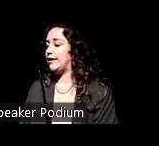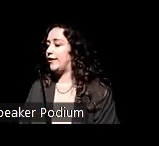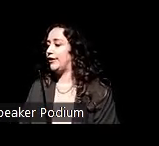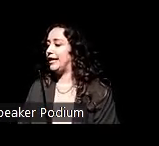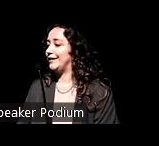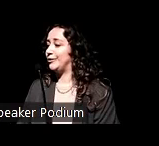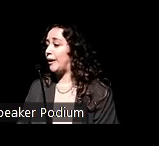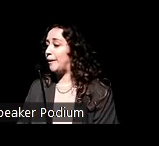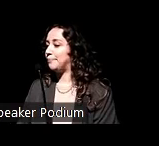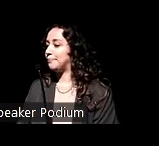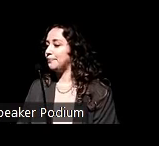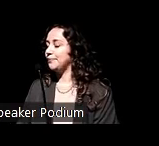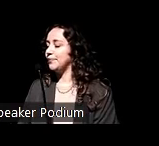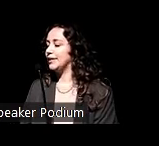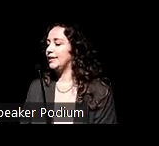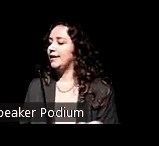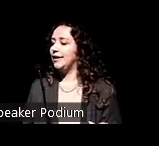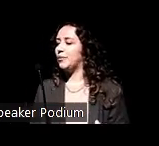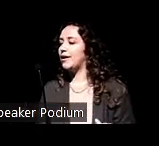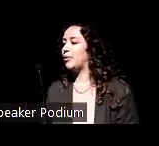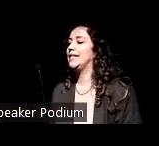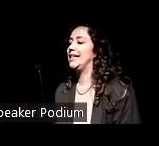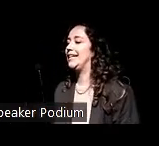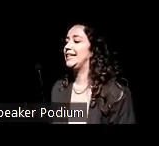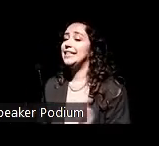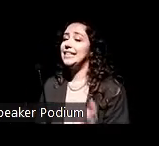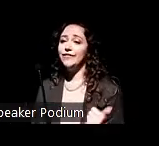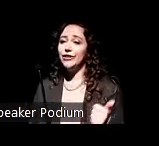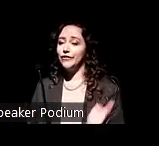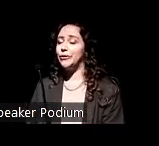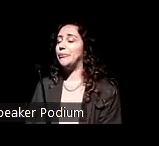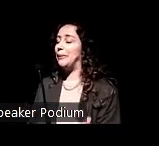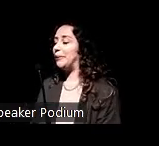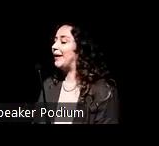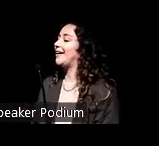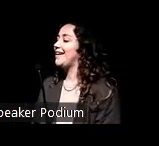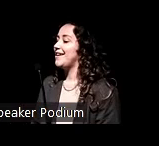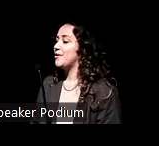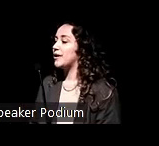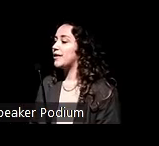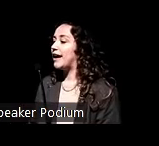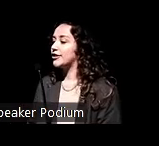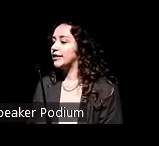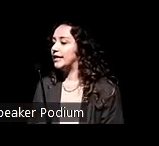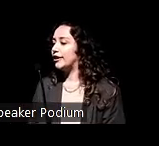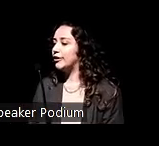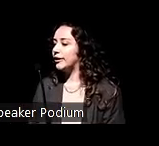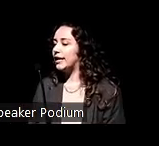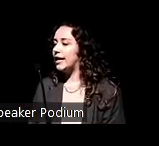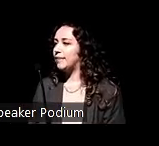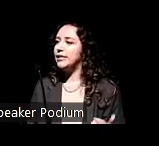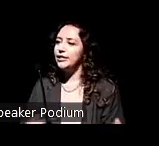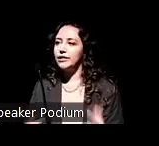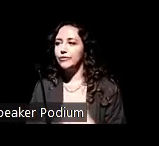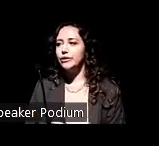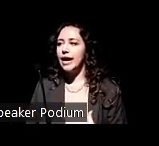policies are looking at this as well. One precedent is LEED version 4.1, where they actually included